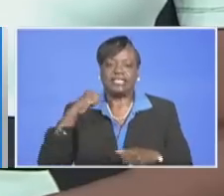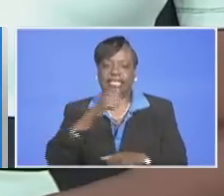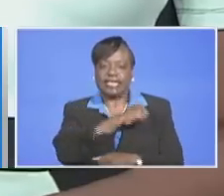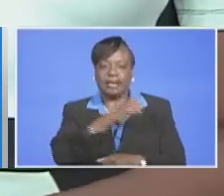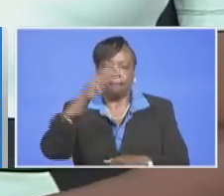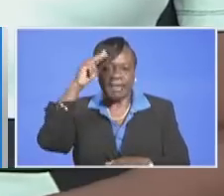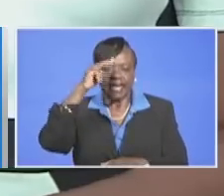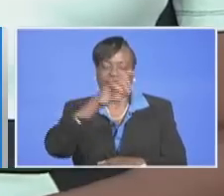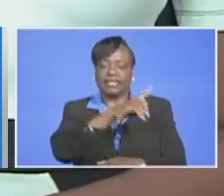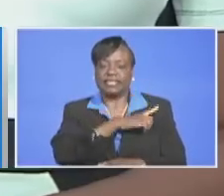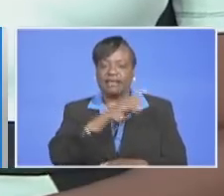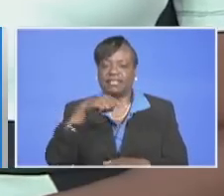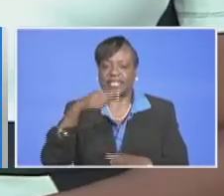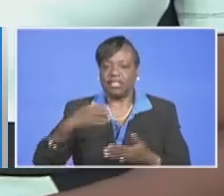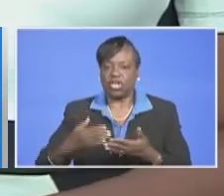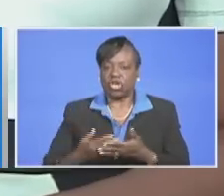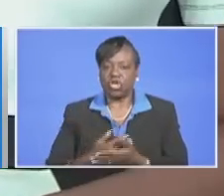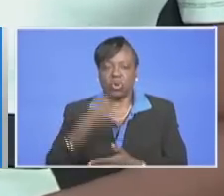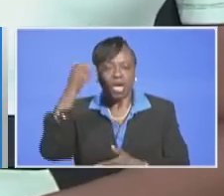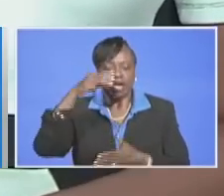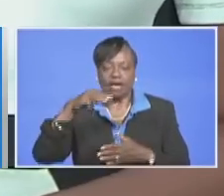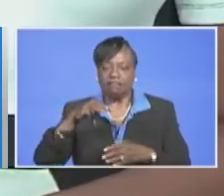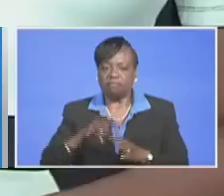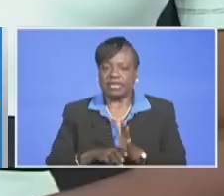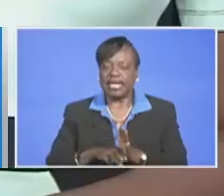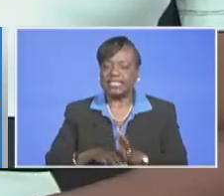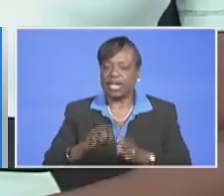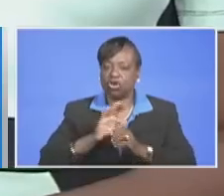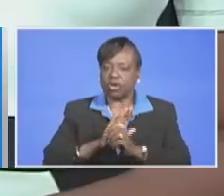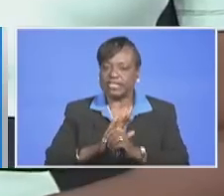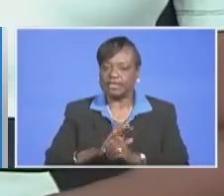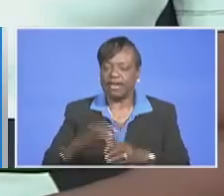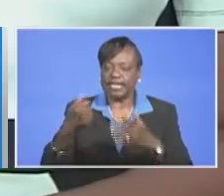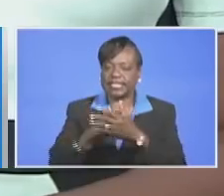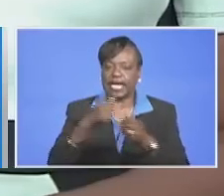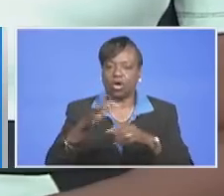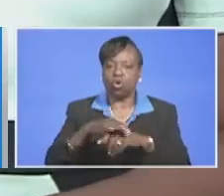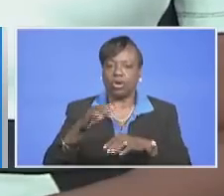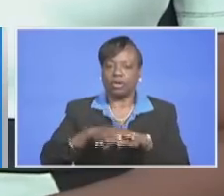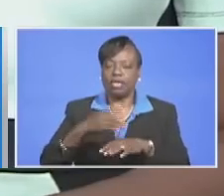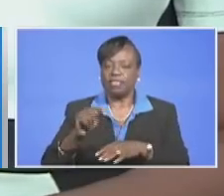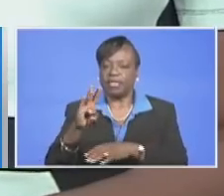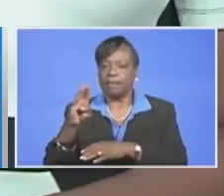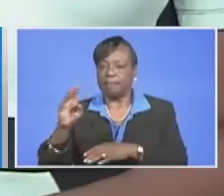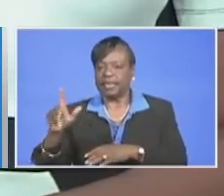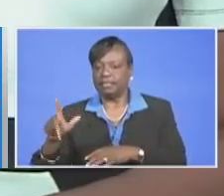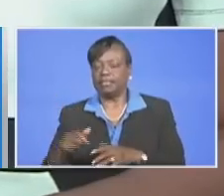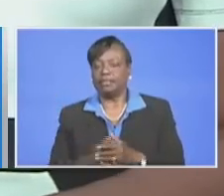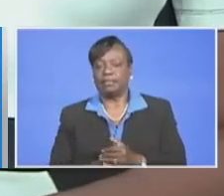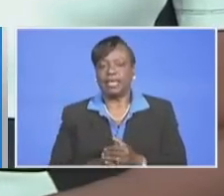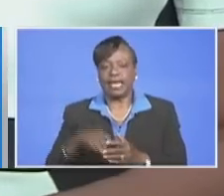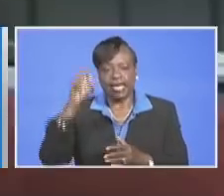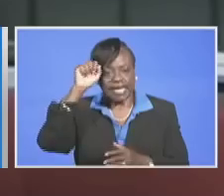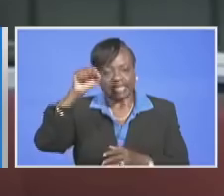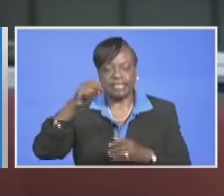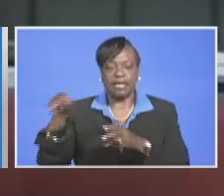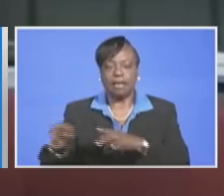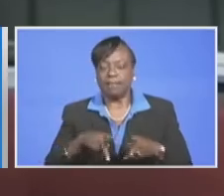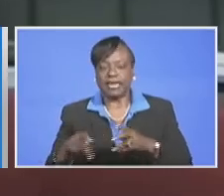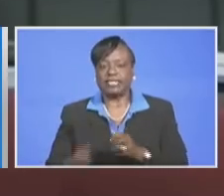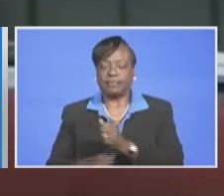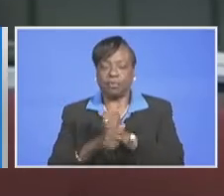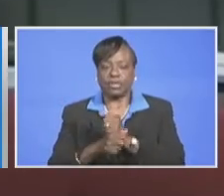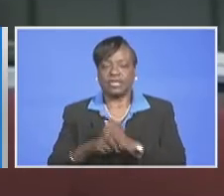the new government had an aggressive attack on the bill. However, he explains his party's support and the impact for the country. The bill that